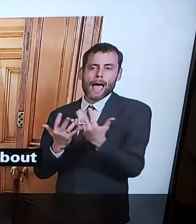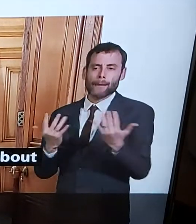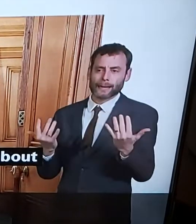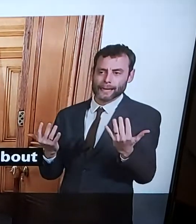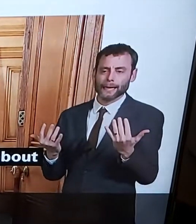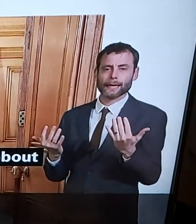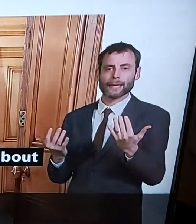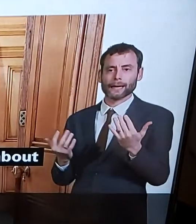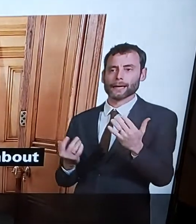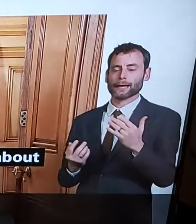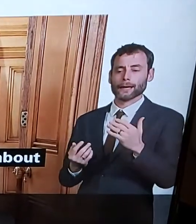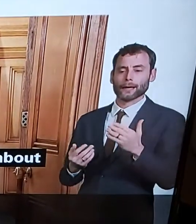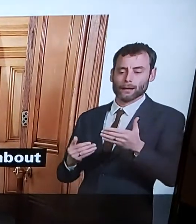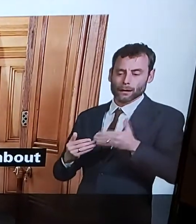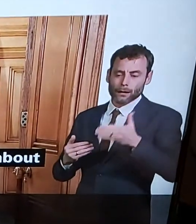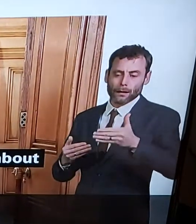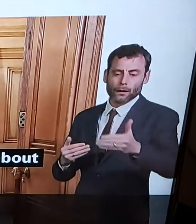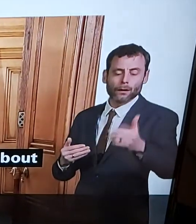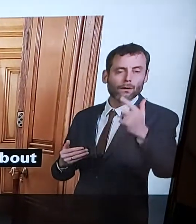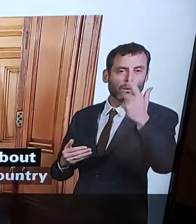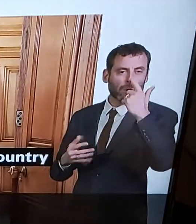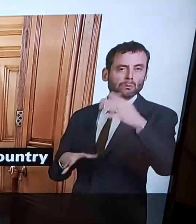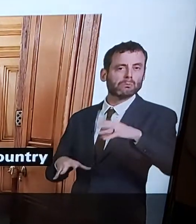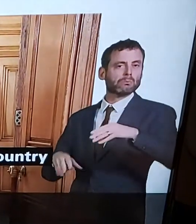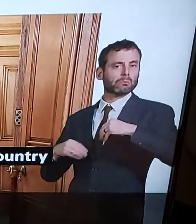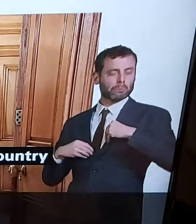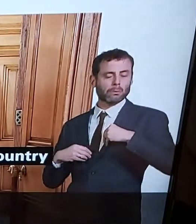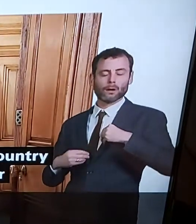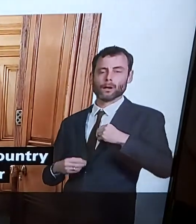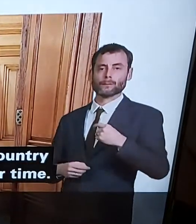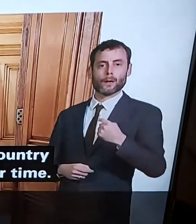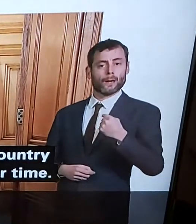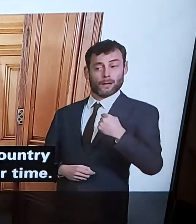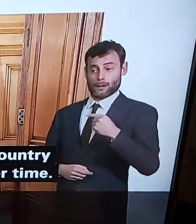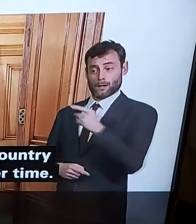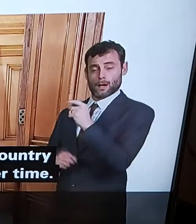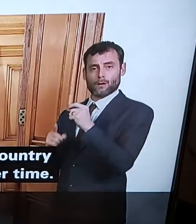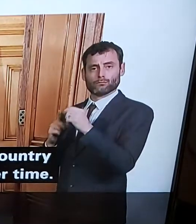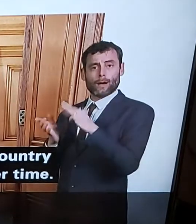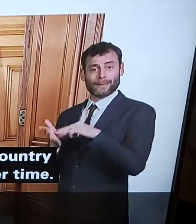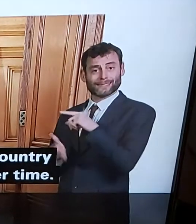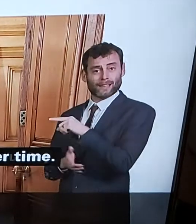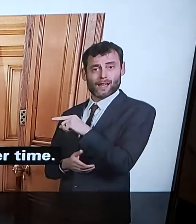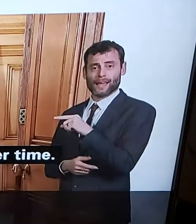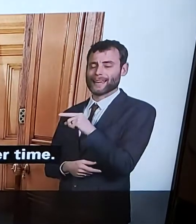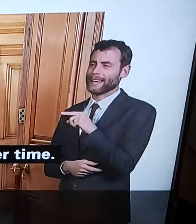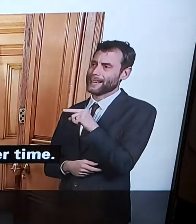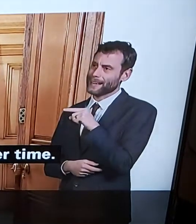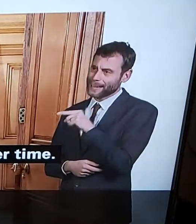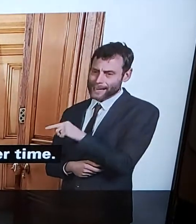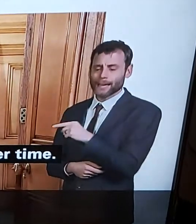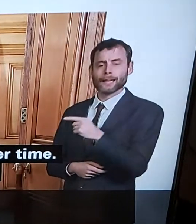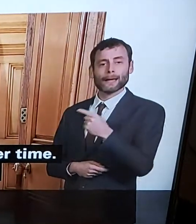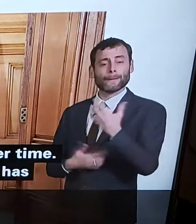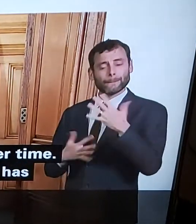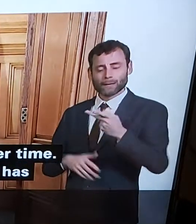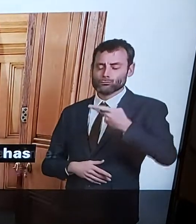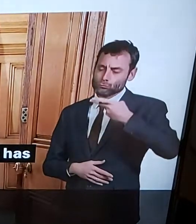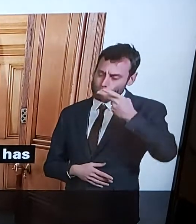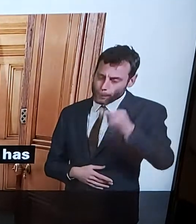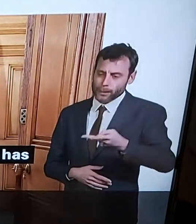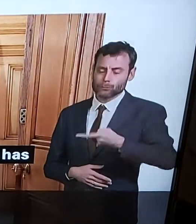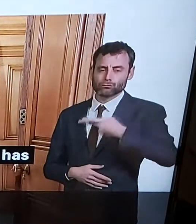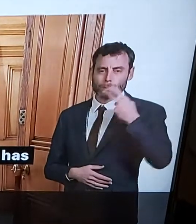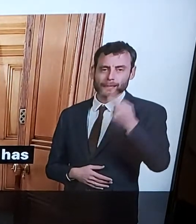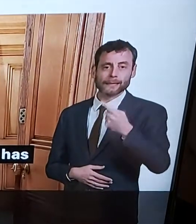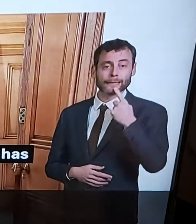become infected over time. We aim to, as the Prime Minister himself has pointed out, flatten the curve, reduce the